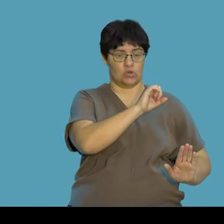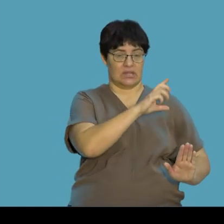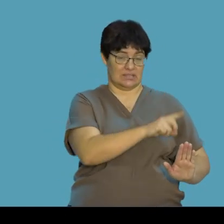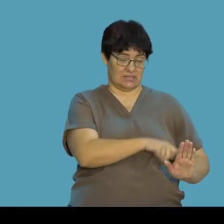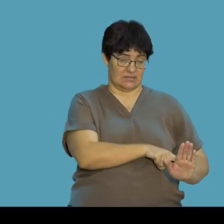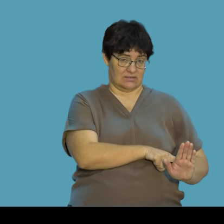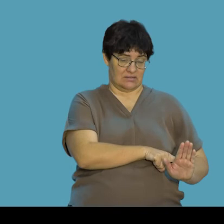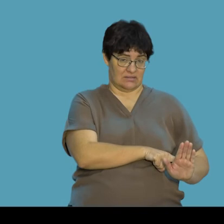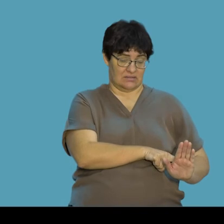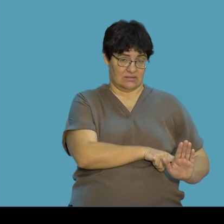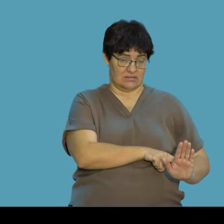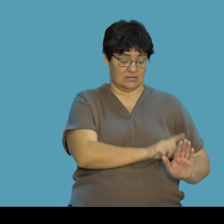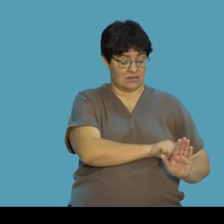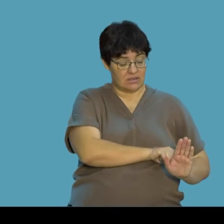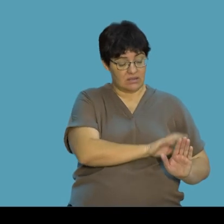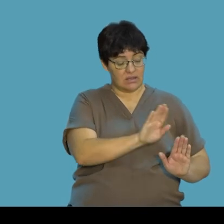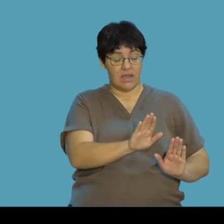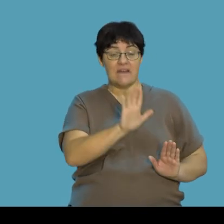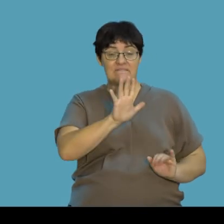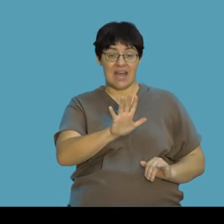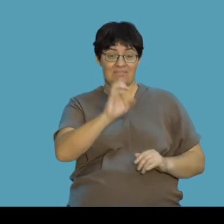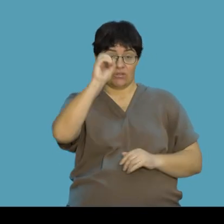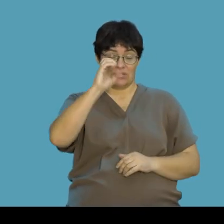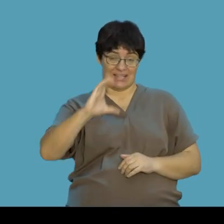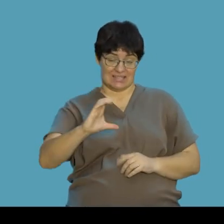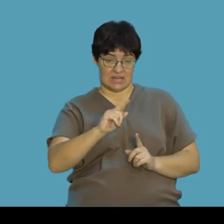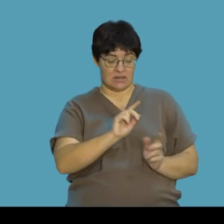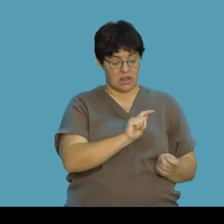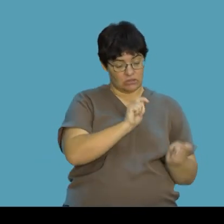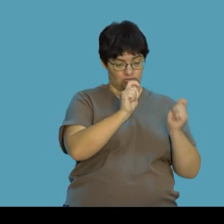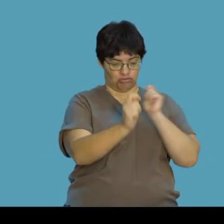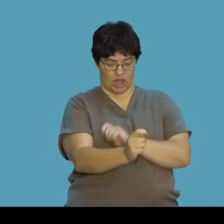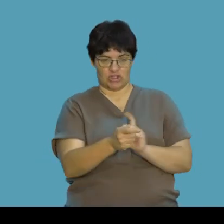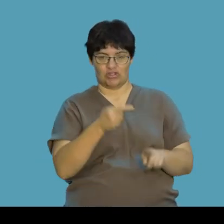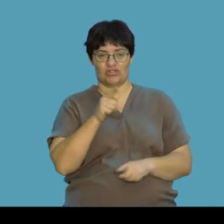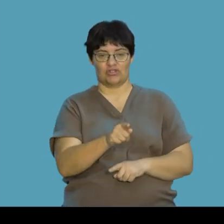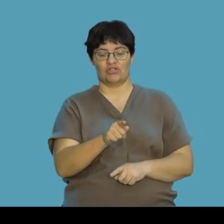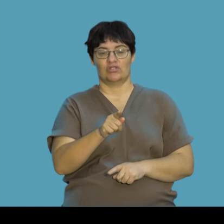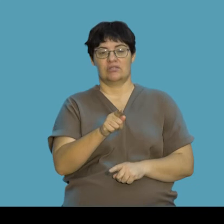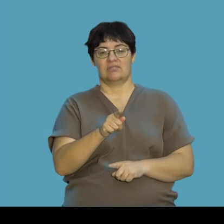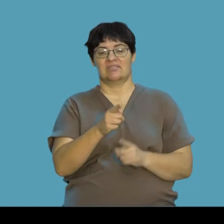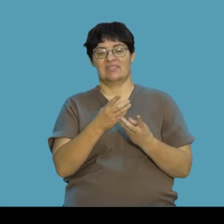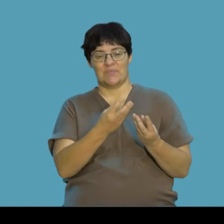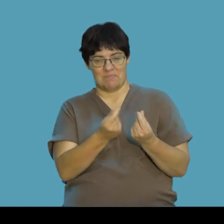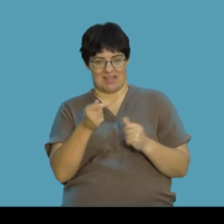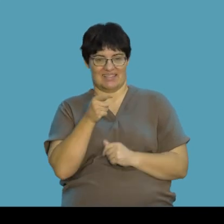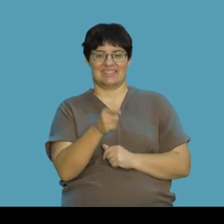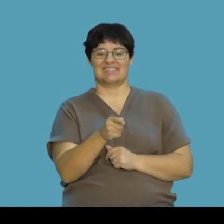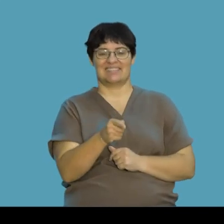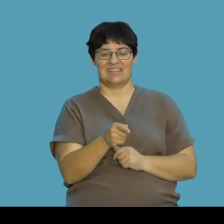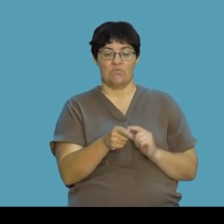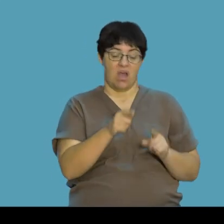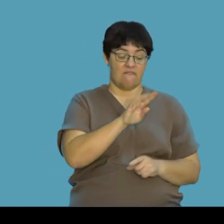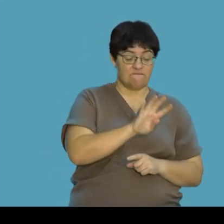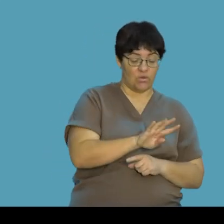okay? But at 5 degrees Celsius, there was a phase change. Why? Because at that, between the 4th and the